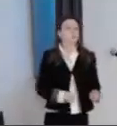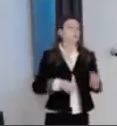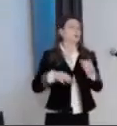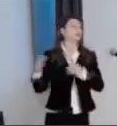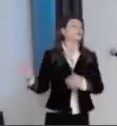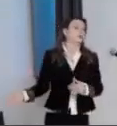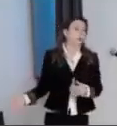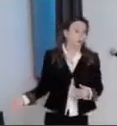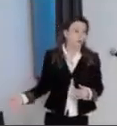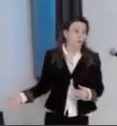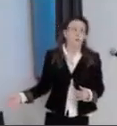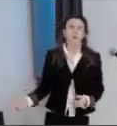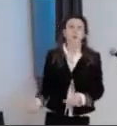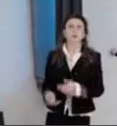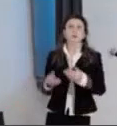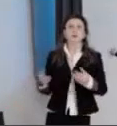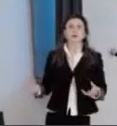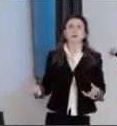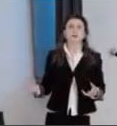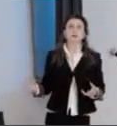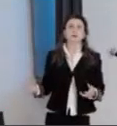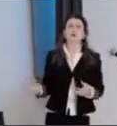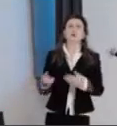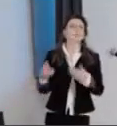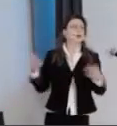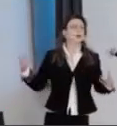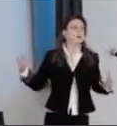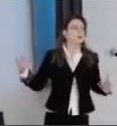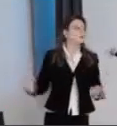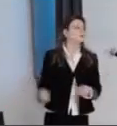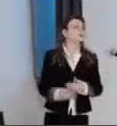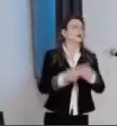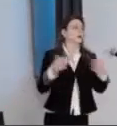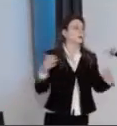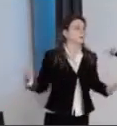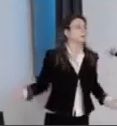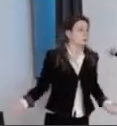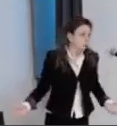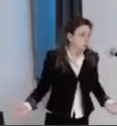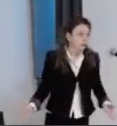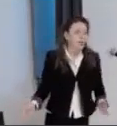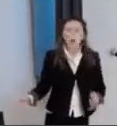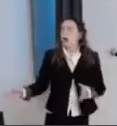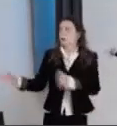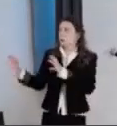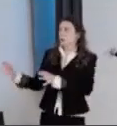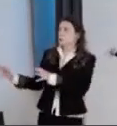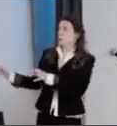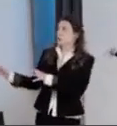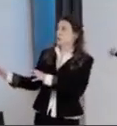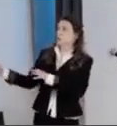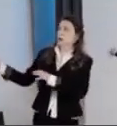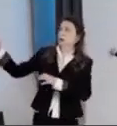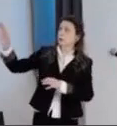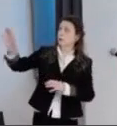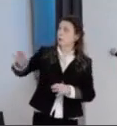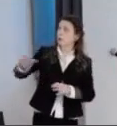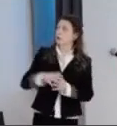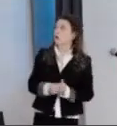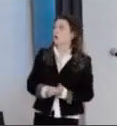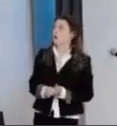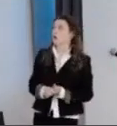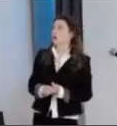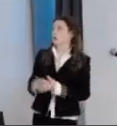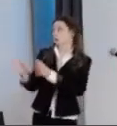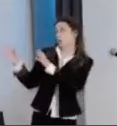of, for example, scientific knowledge. For example, the idea that forest plants need fire to flourish. So the purpose of this talk, I'm going to